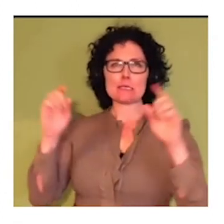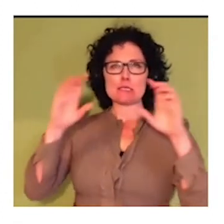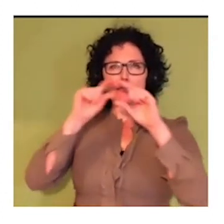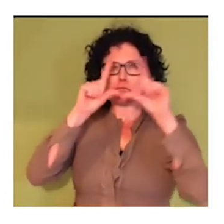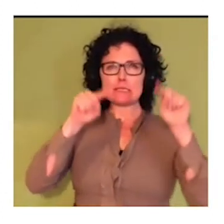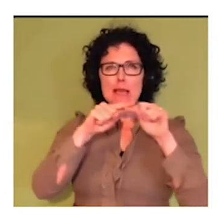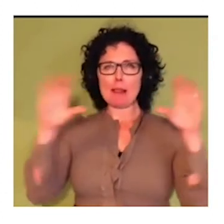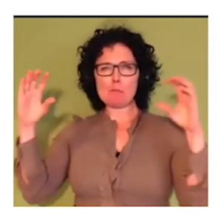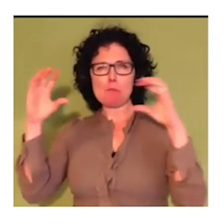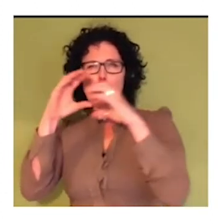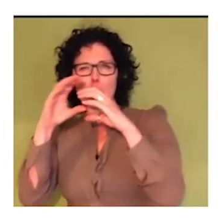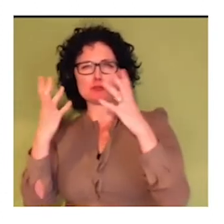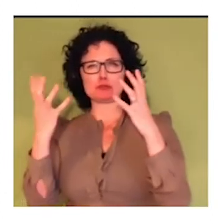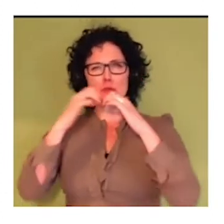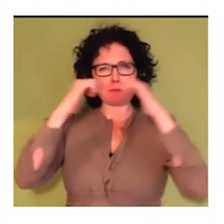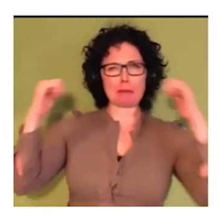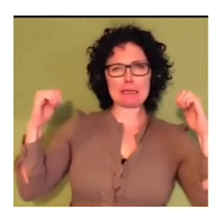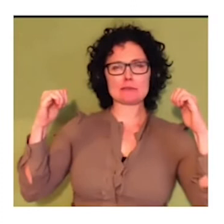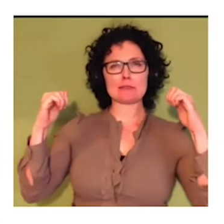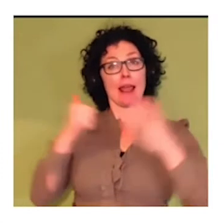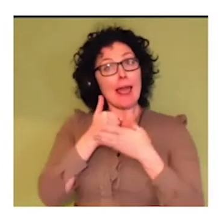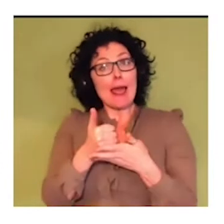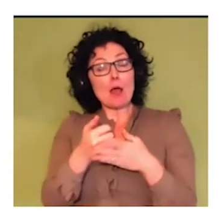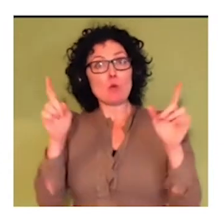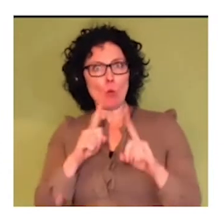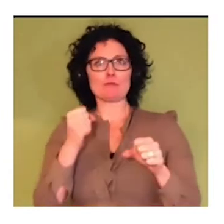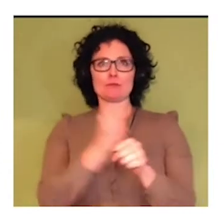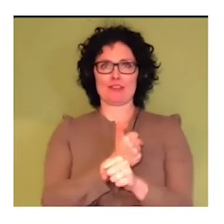you need to look at, and it helps you with what to fix and how to fix it.